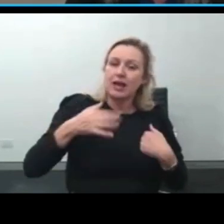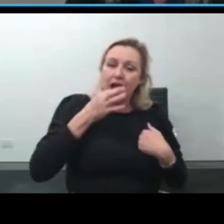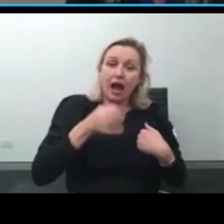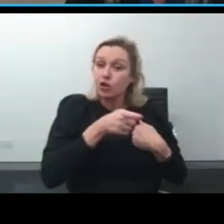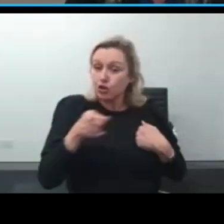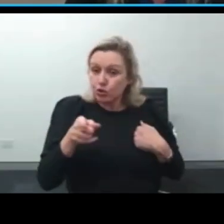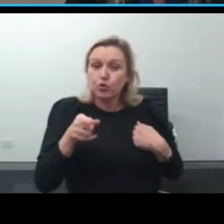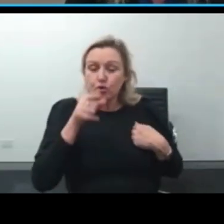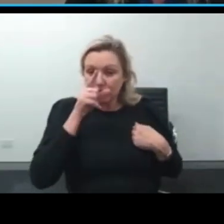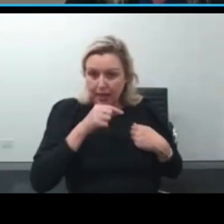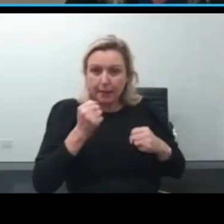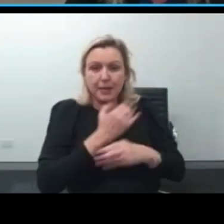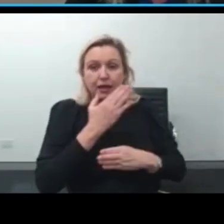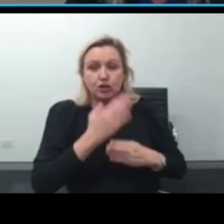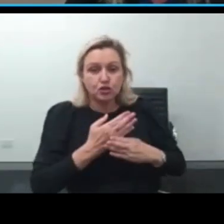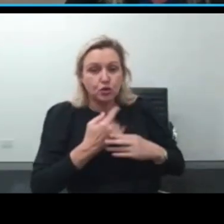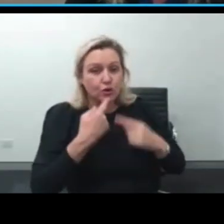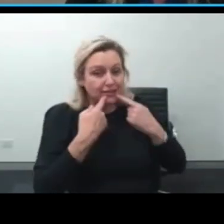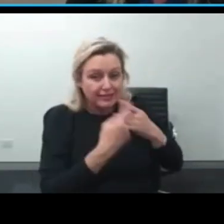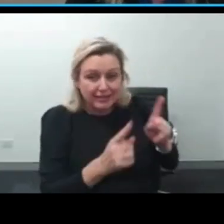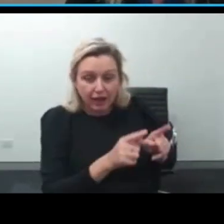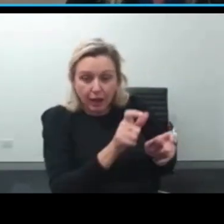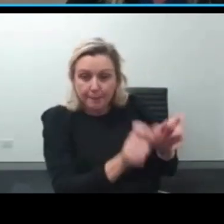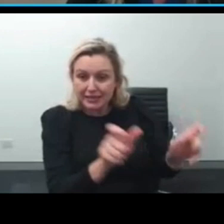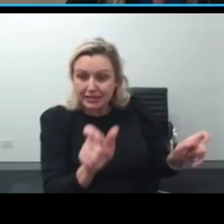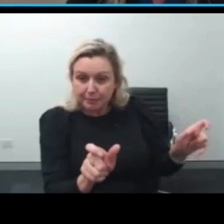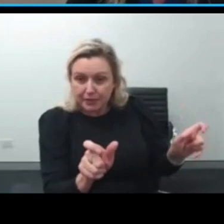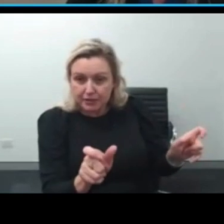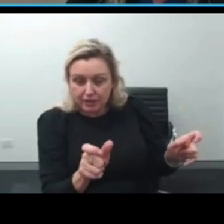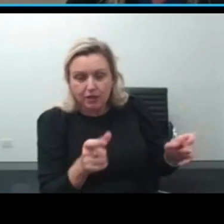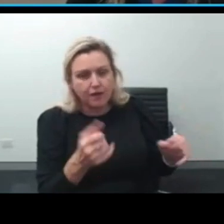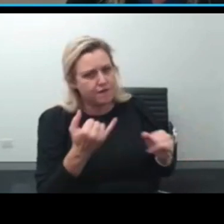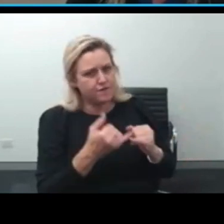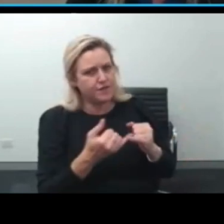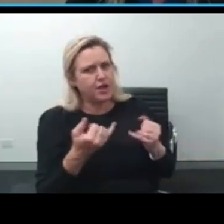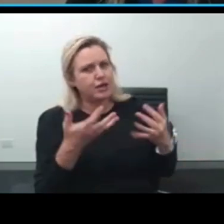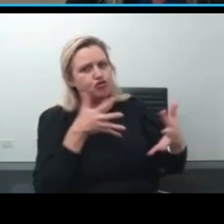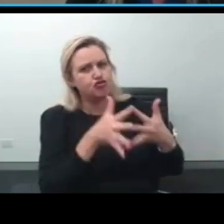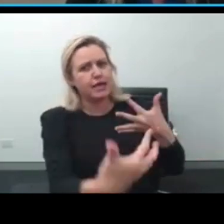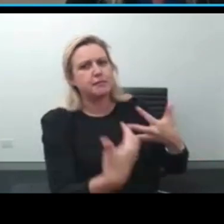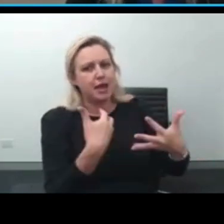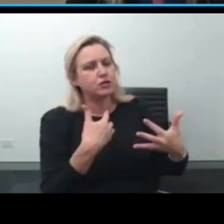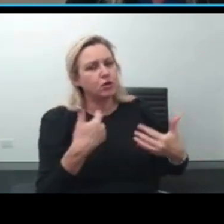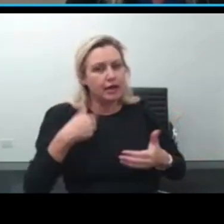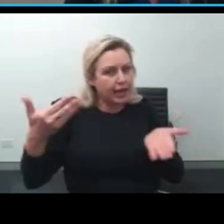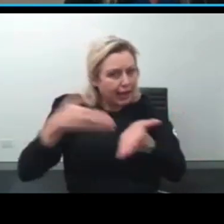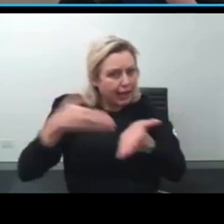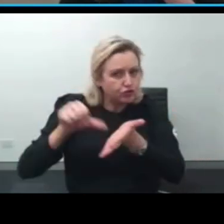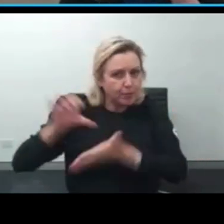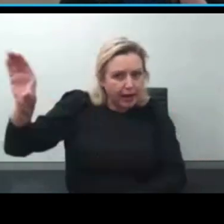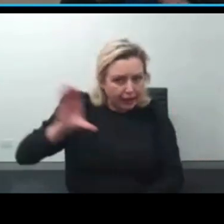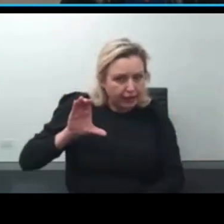ensure that they make this clear to their care recipients and are open and transparent about the additional funding and where it will be going.